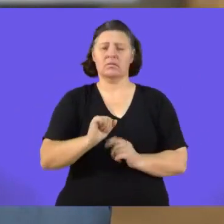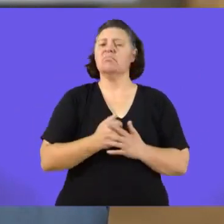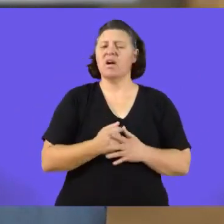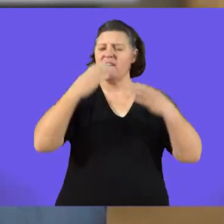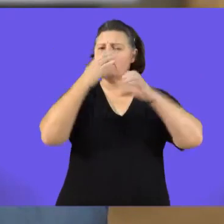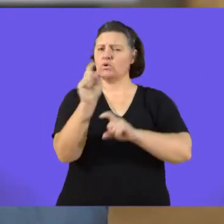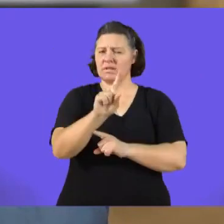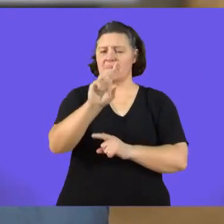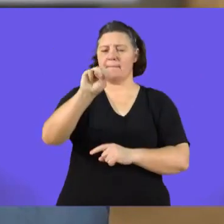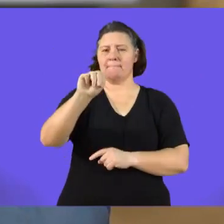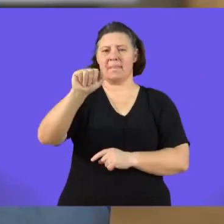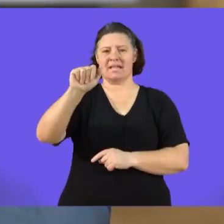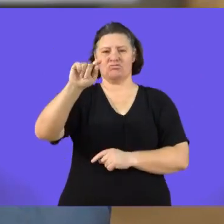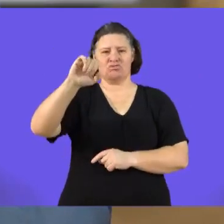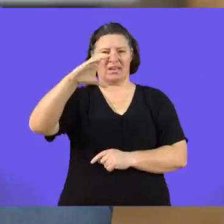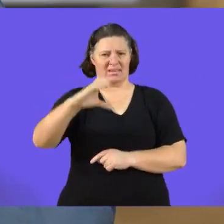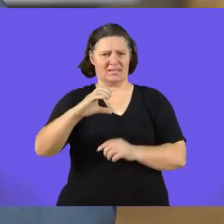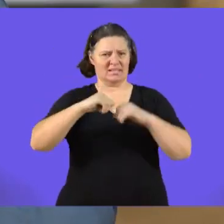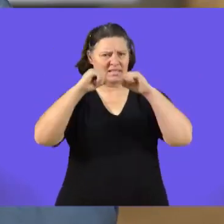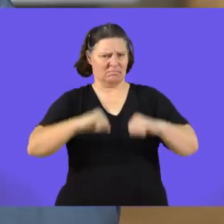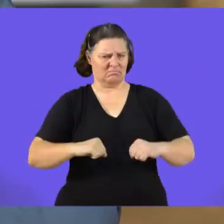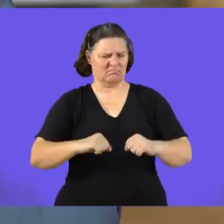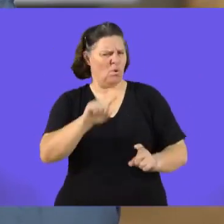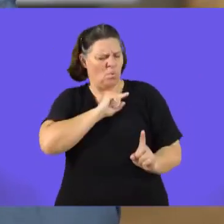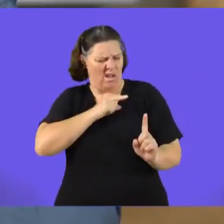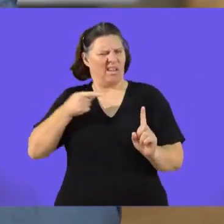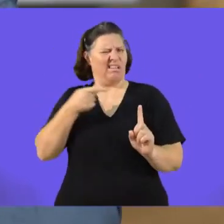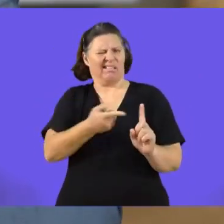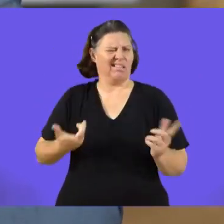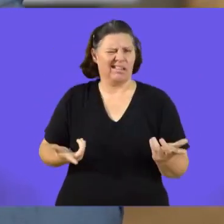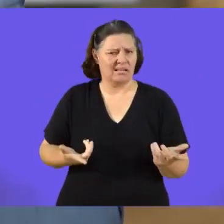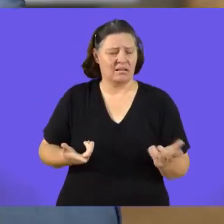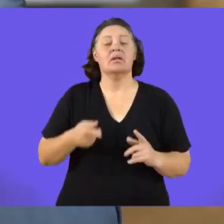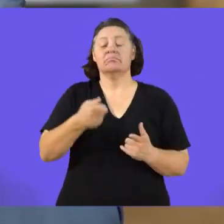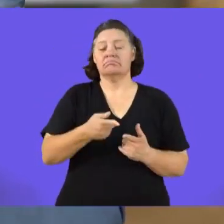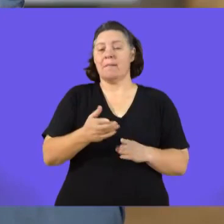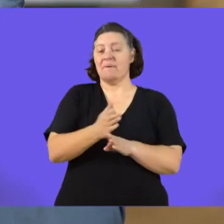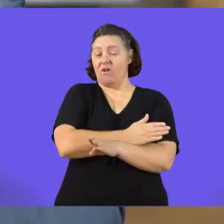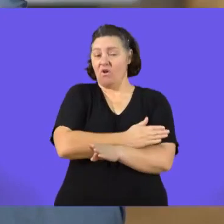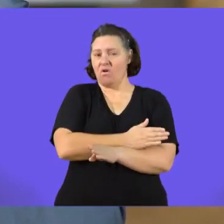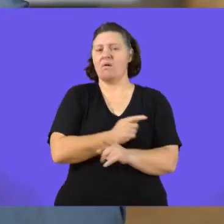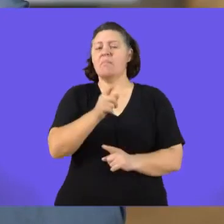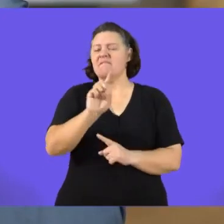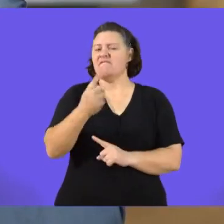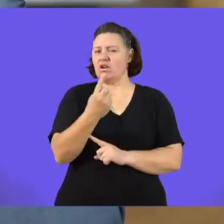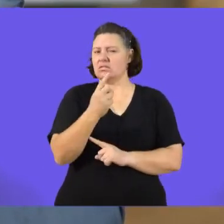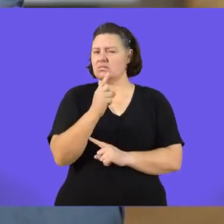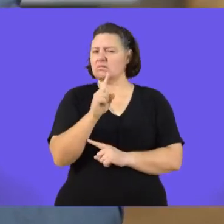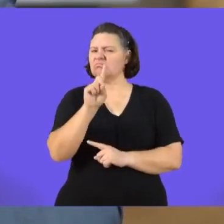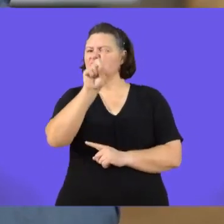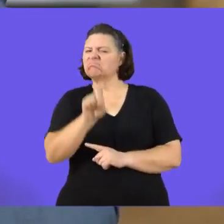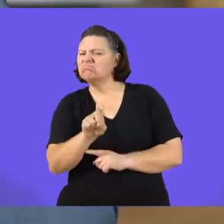will focus on the metric system. Now, you may wonder why the metric system. Now, before we get into that, let me ask you